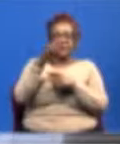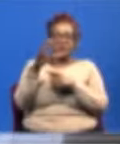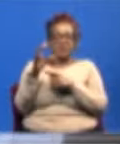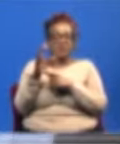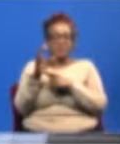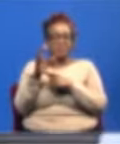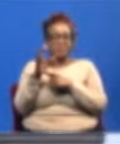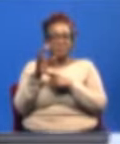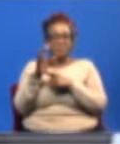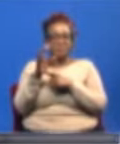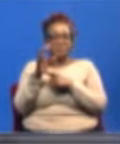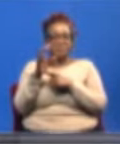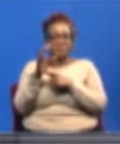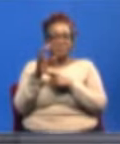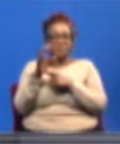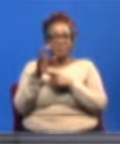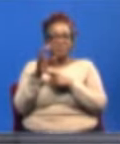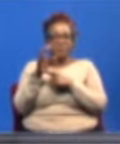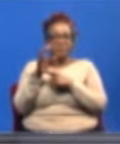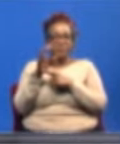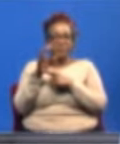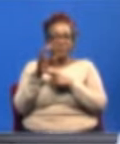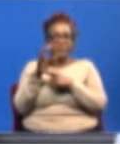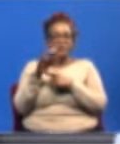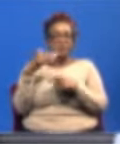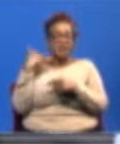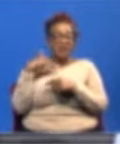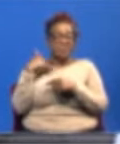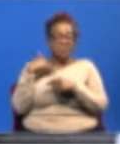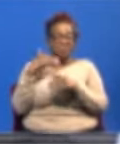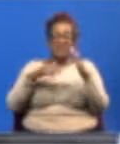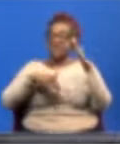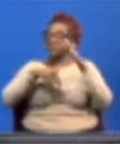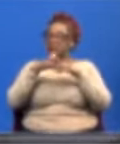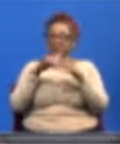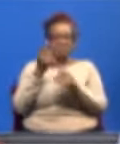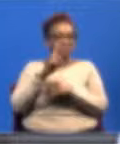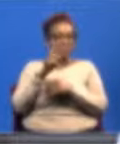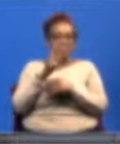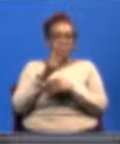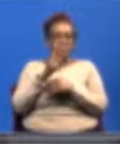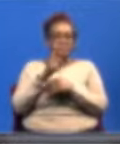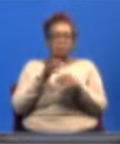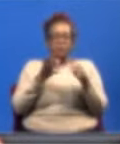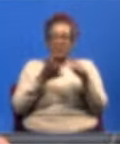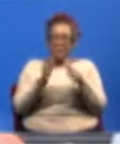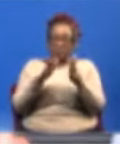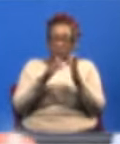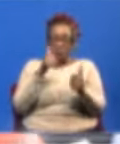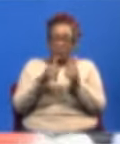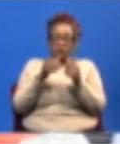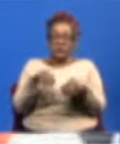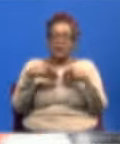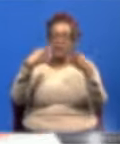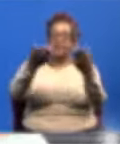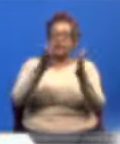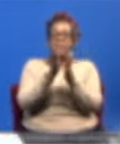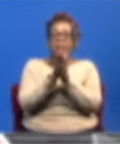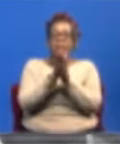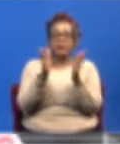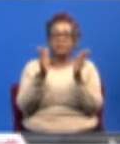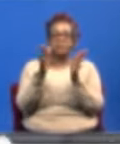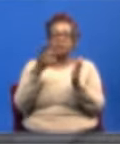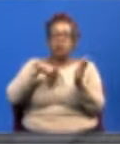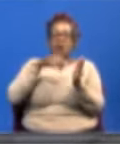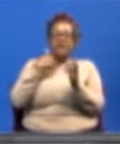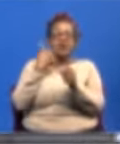division of the High Court. Crime does not expire. The message we are passing to the public here is that we are overwhelmed with